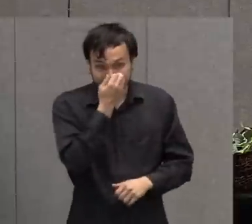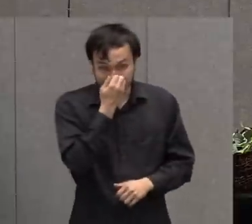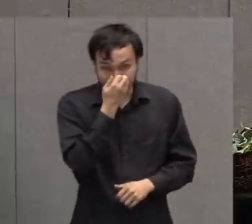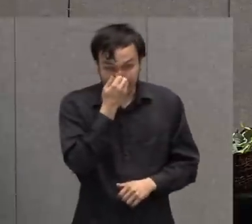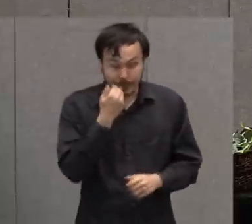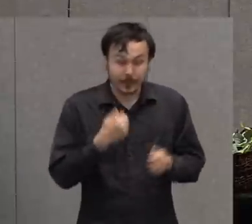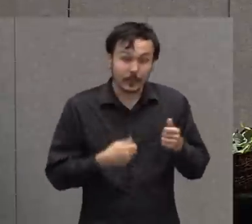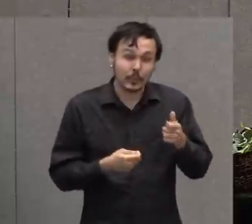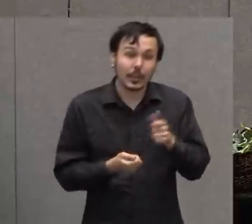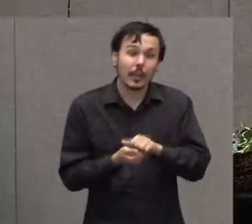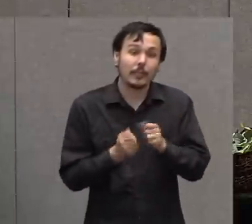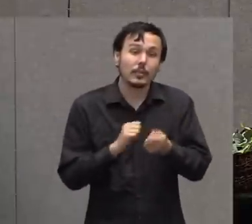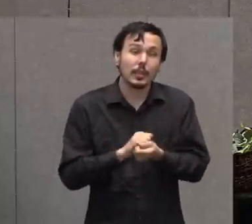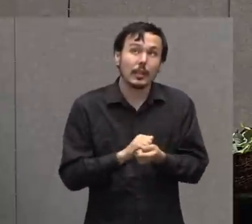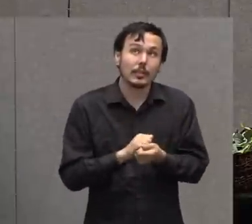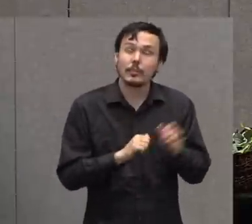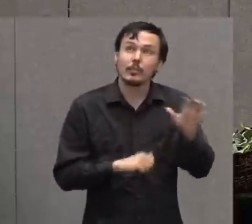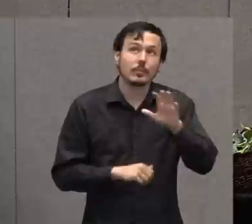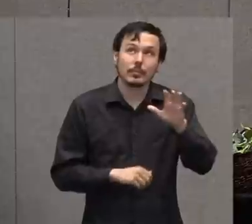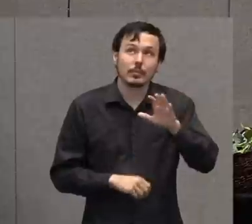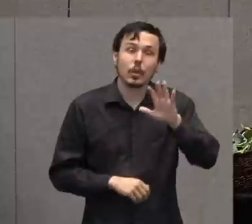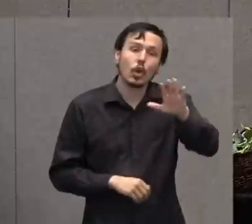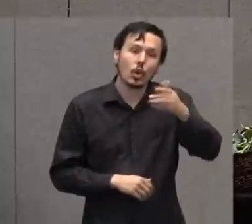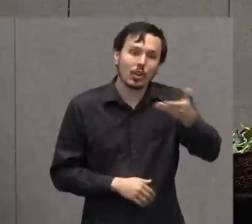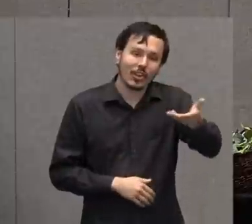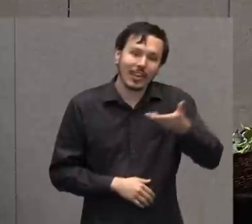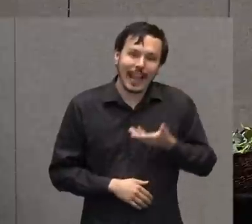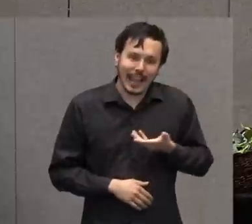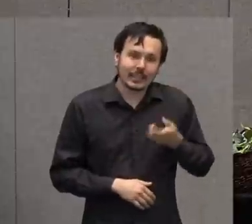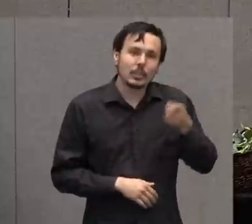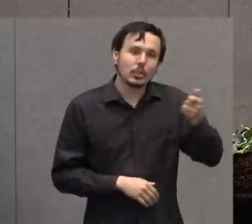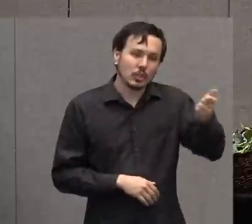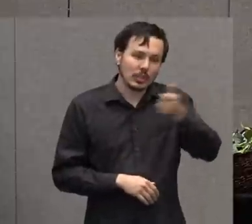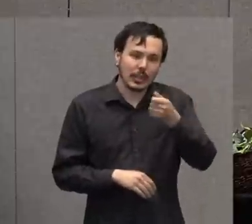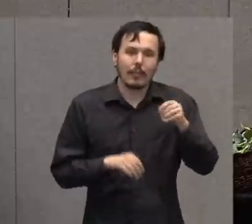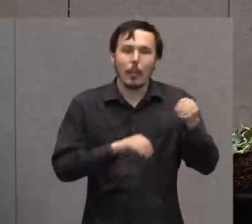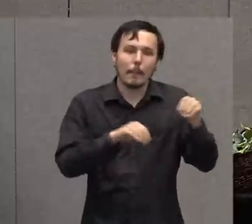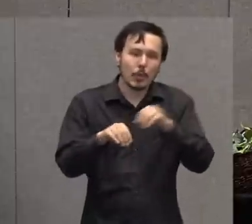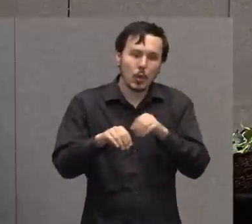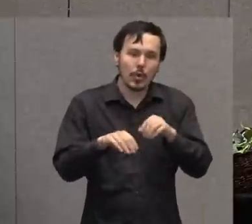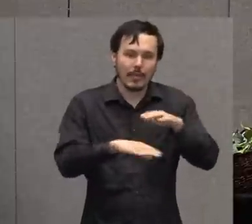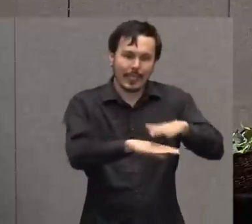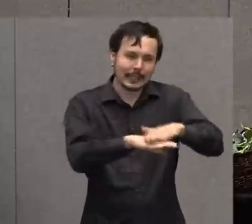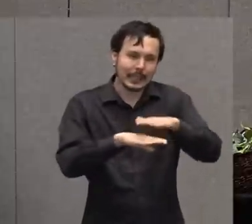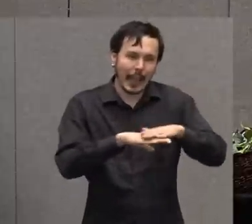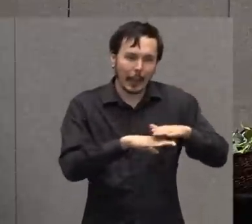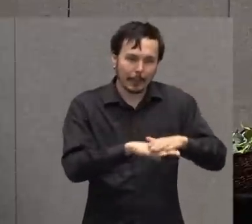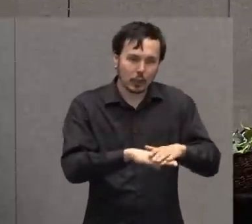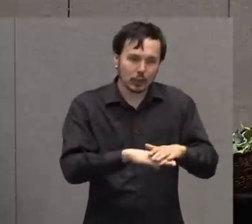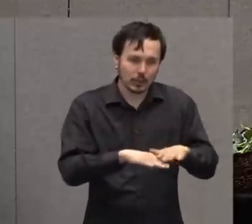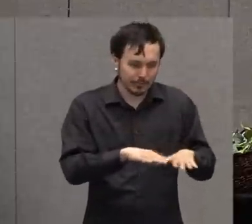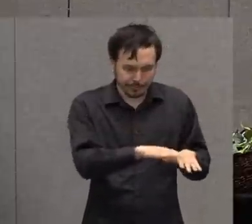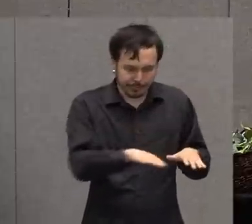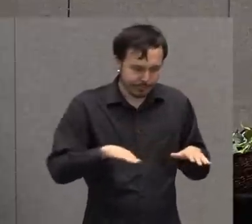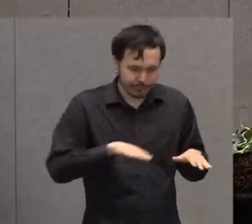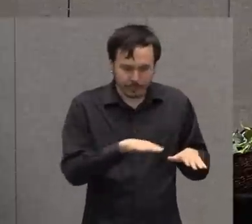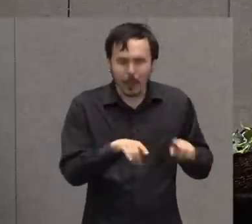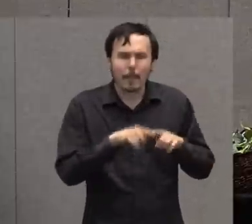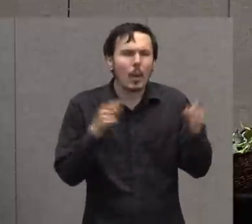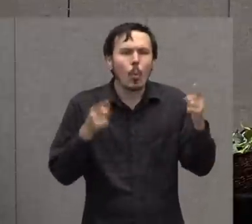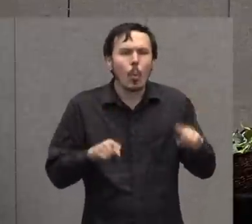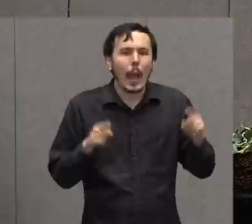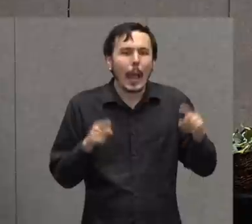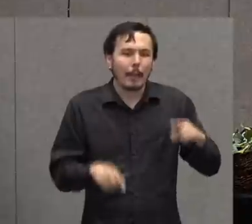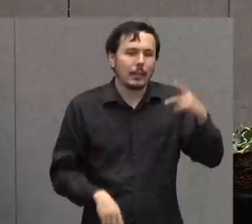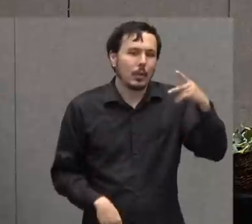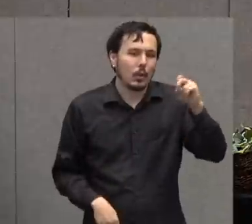She just changed, her guests just changed the way that they were arranged. But what happened to the perimeter